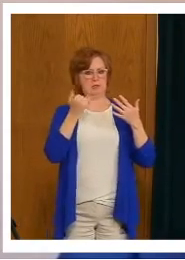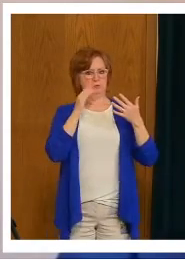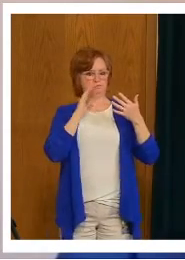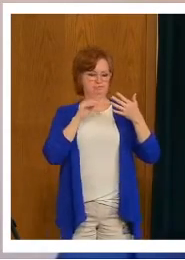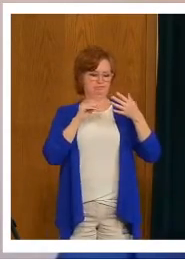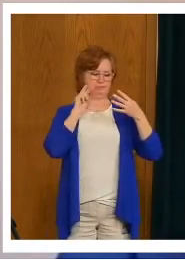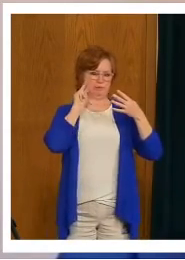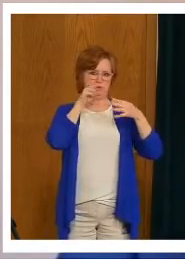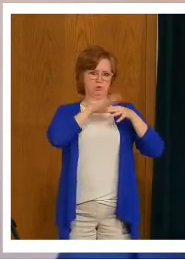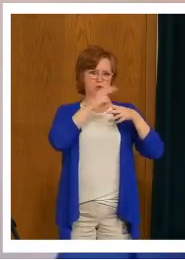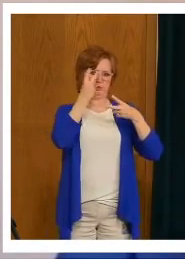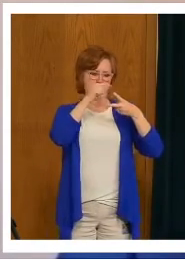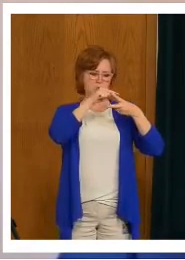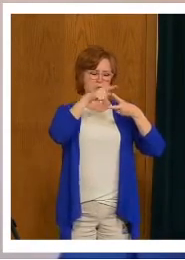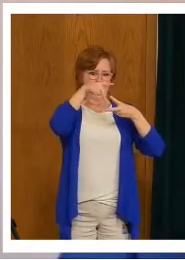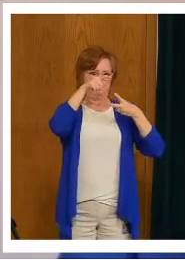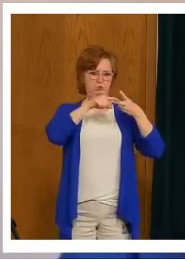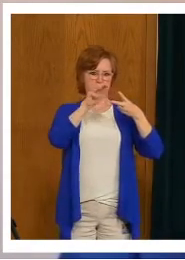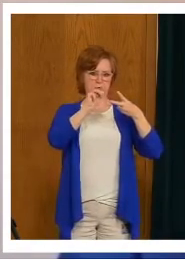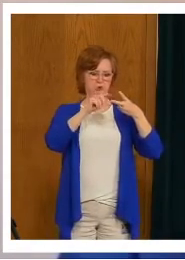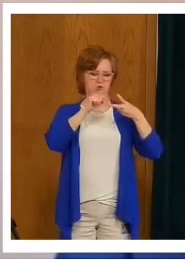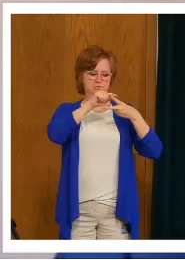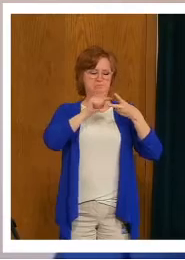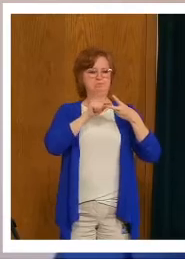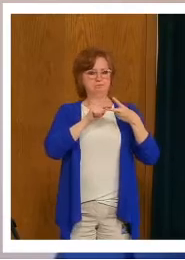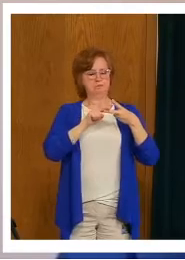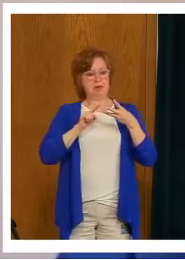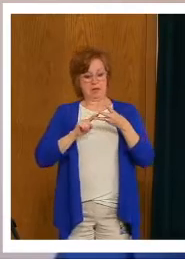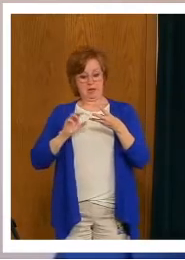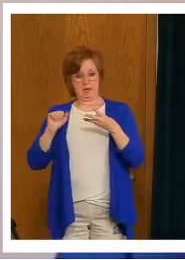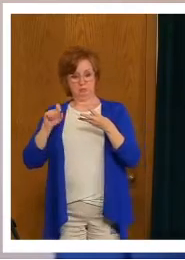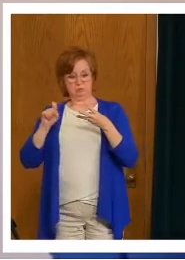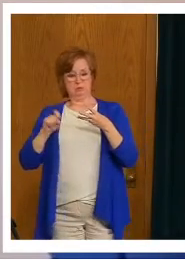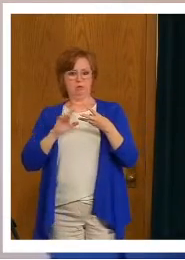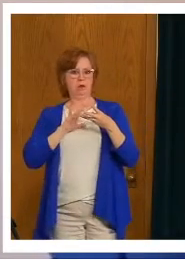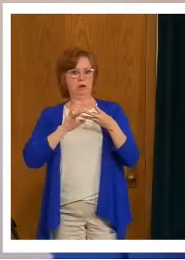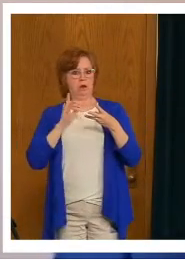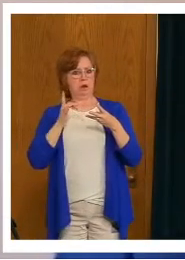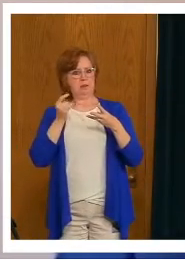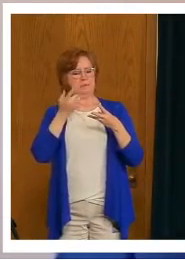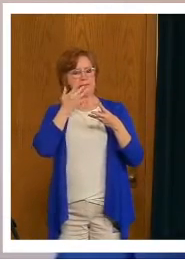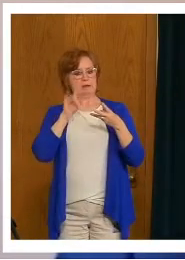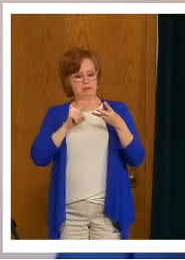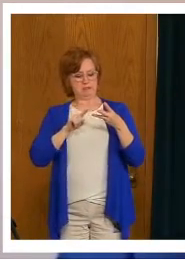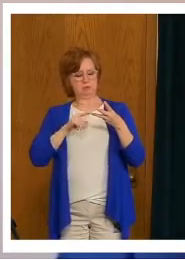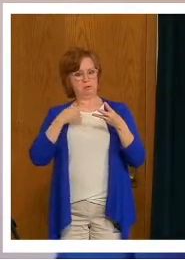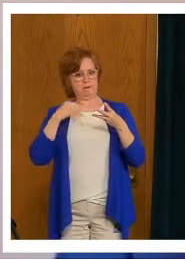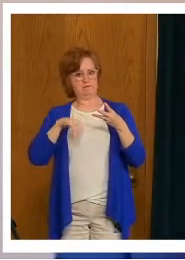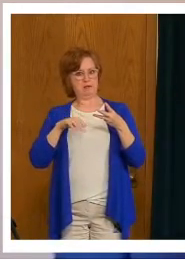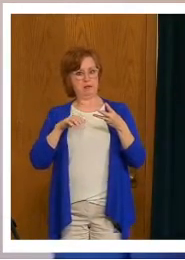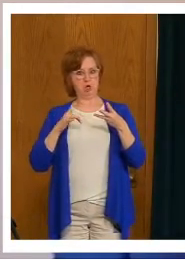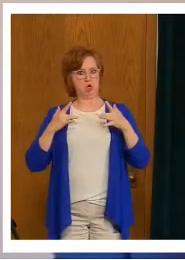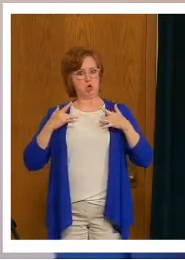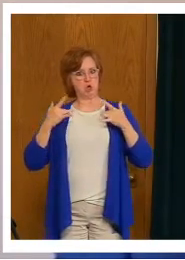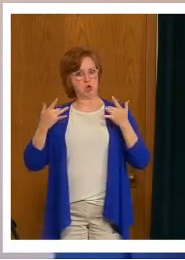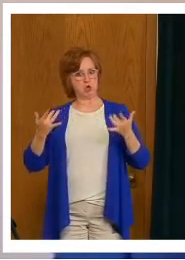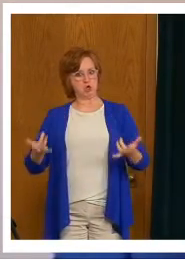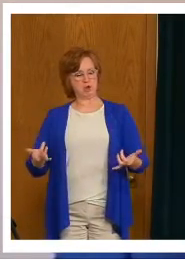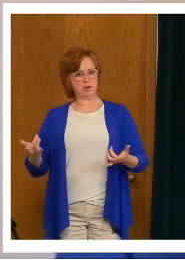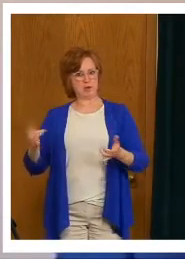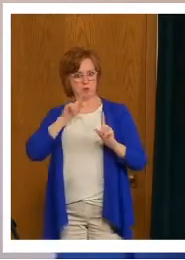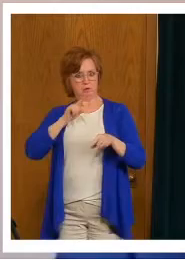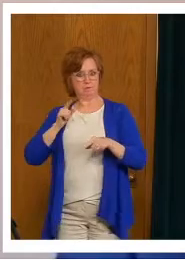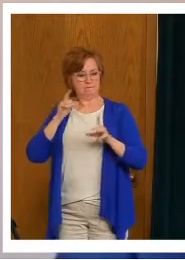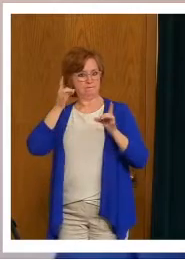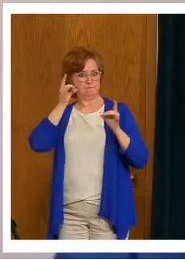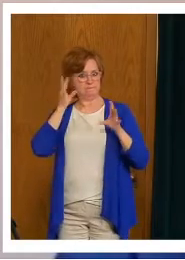with respect to AstraZeneca, because we were lucky to get early allocations of AstraZeneca and put them into drive-through in Regina on